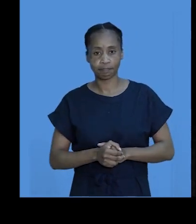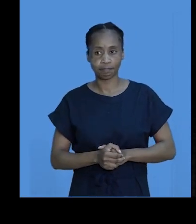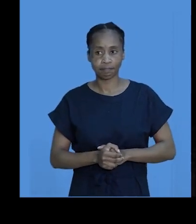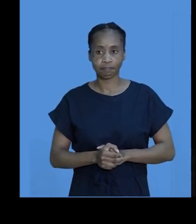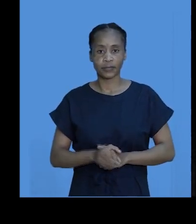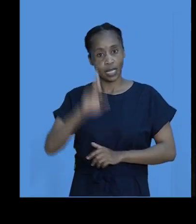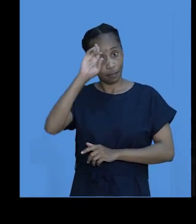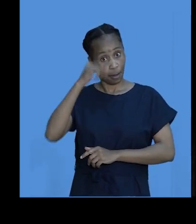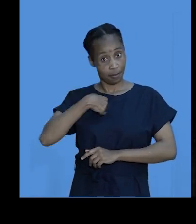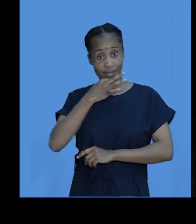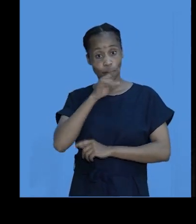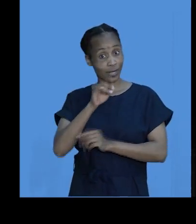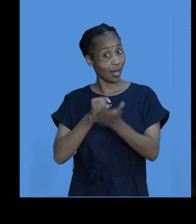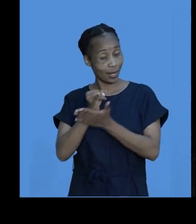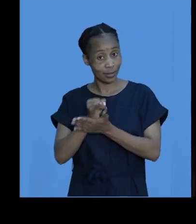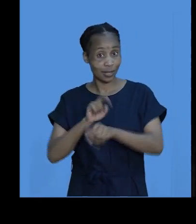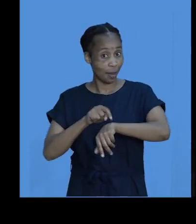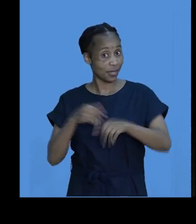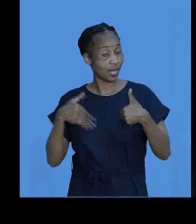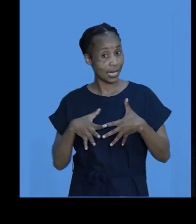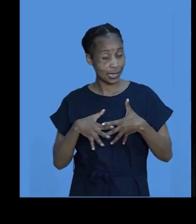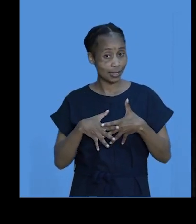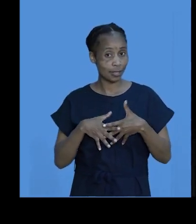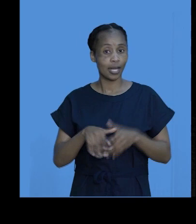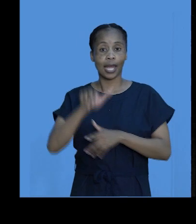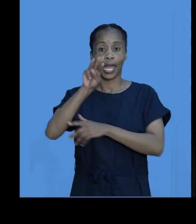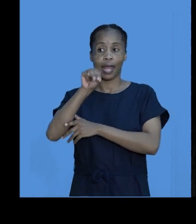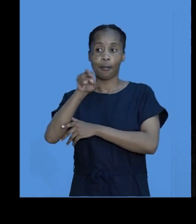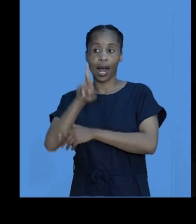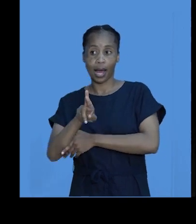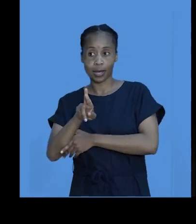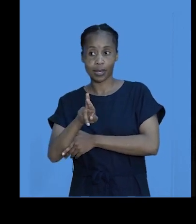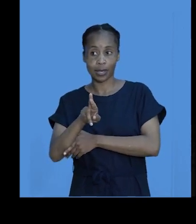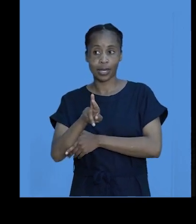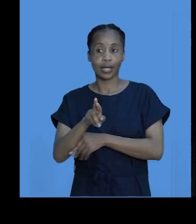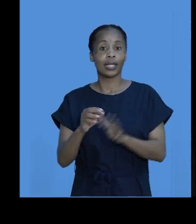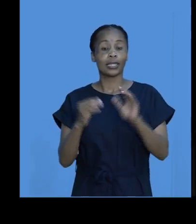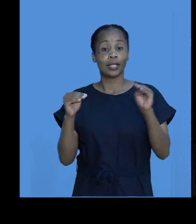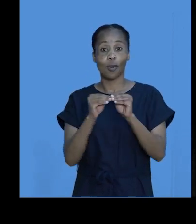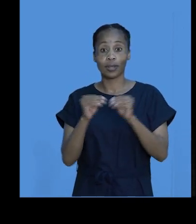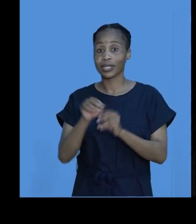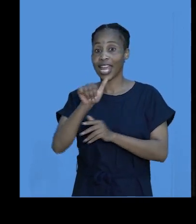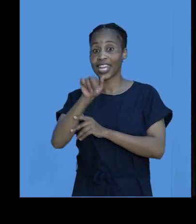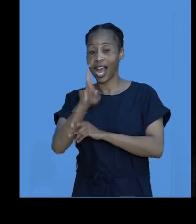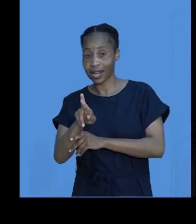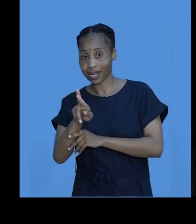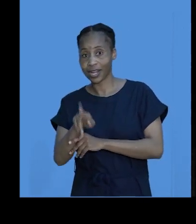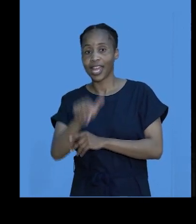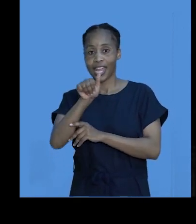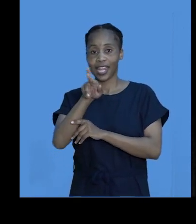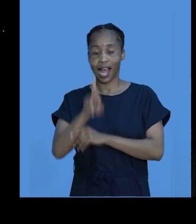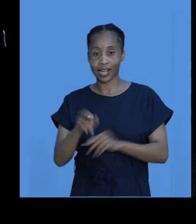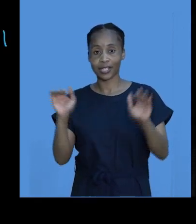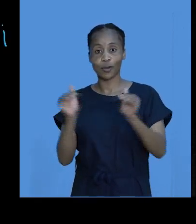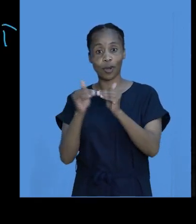our graph there. Remember what I said earlier on when we started? We said our MR is equals to our AR is